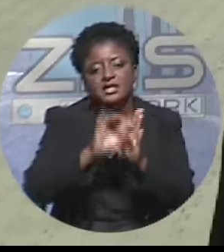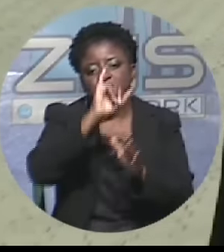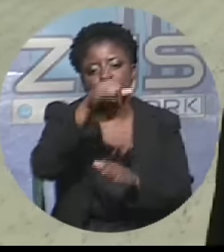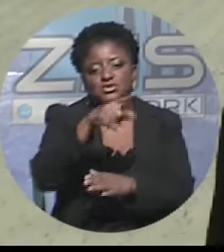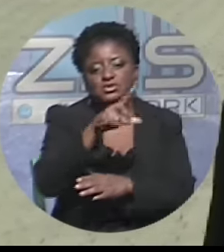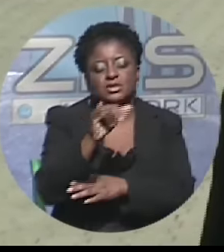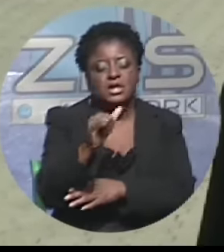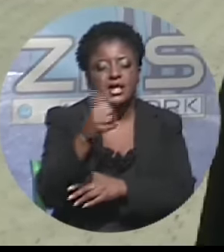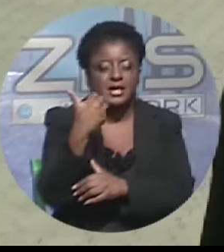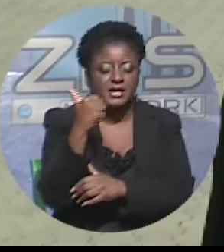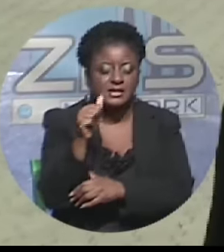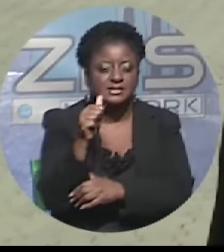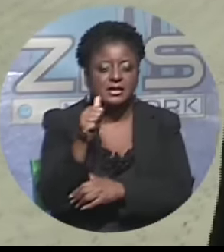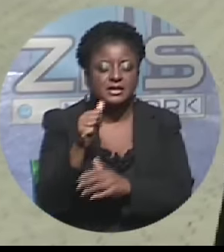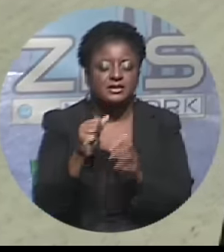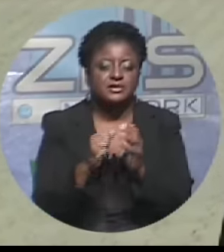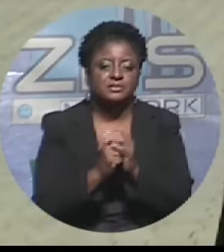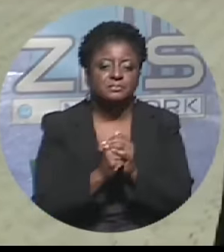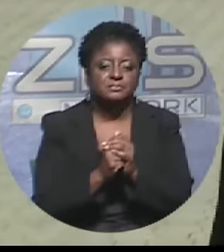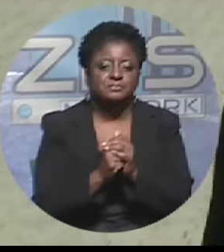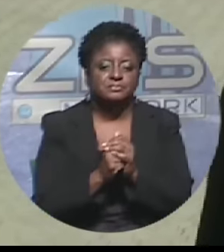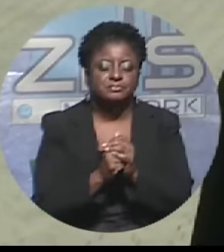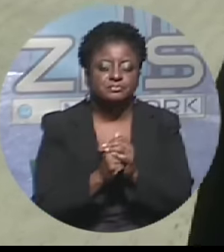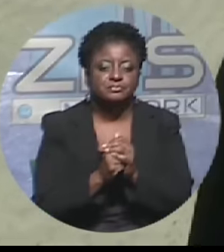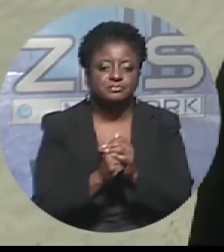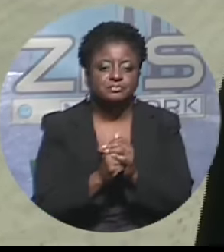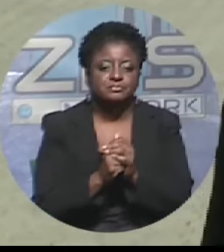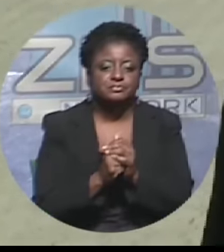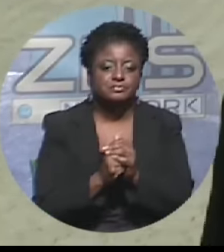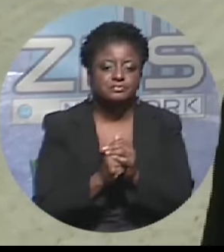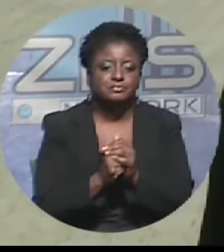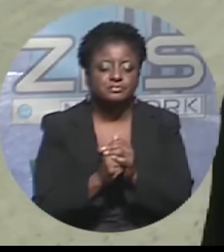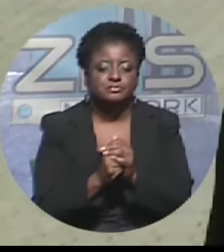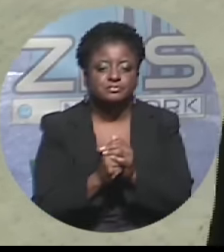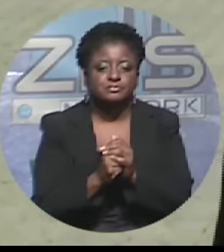continue to celebrate their heritage and history. Fern Carey, ZNS Network News.